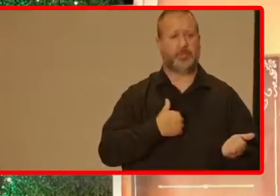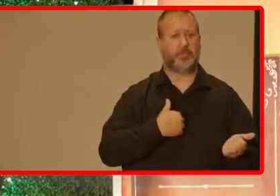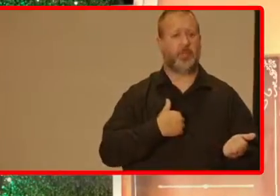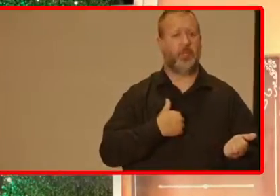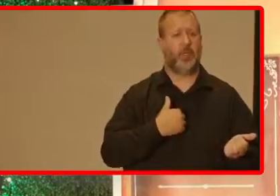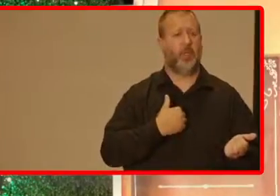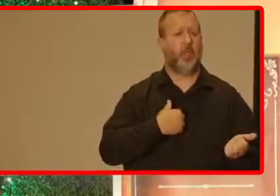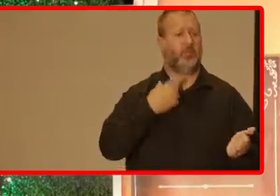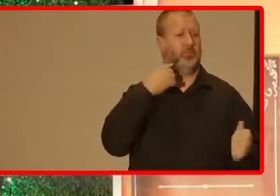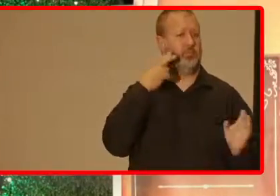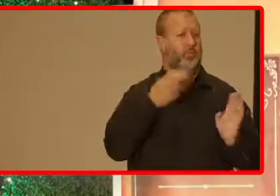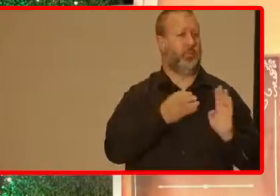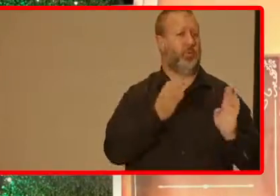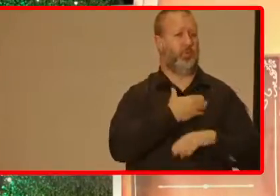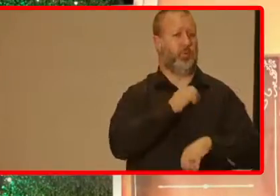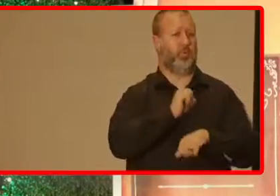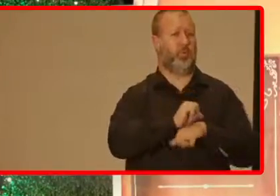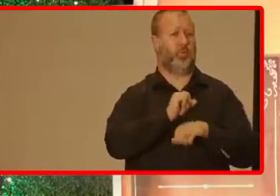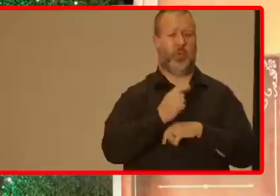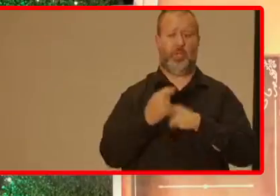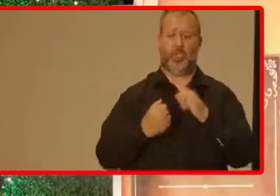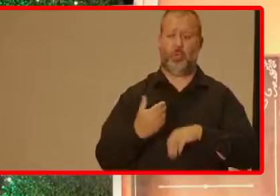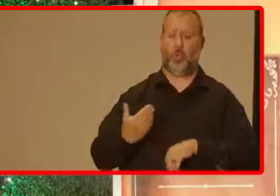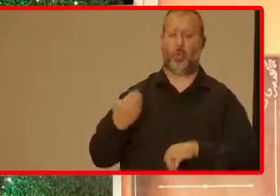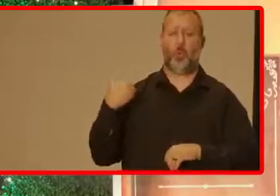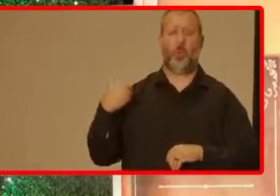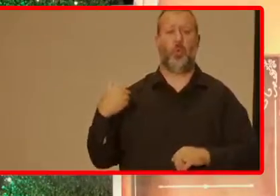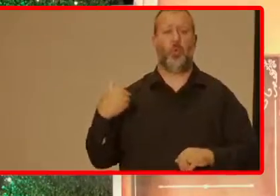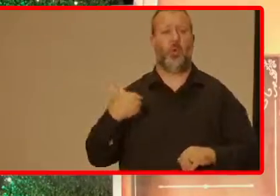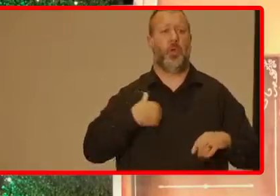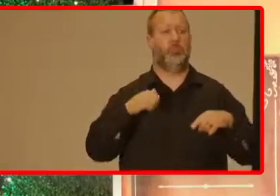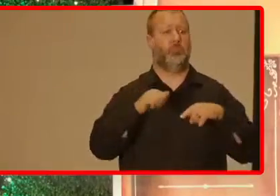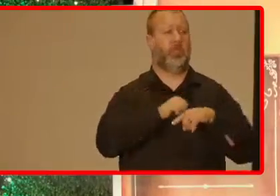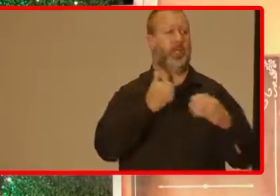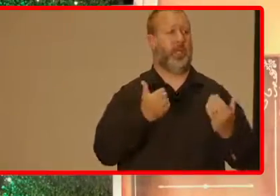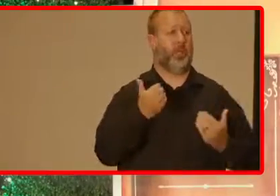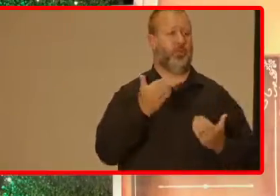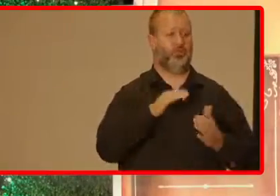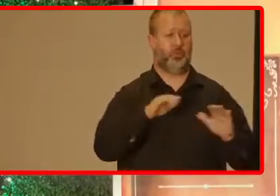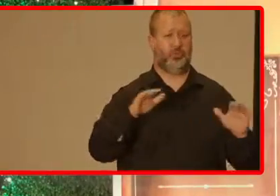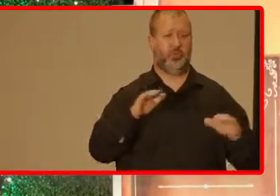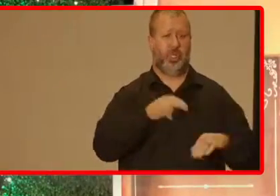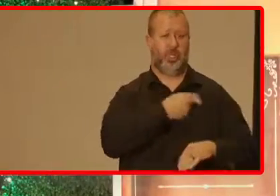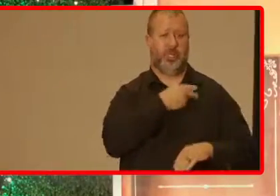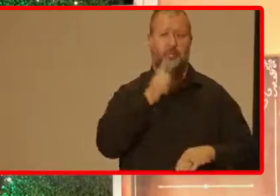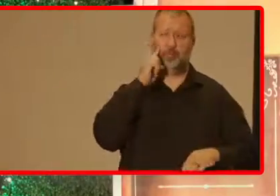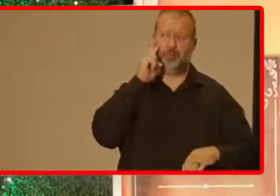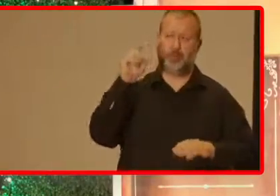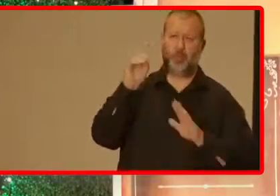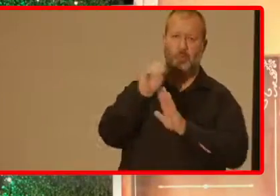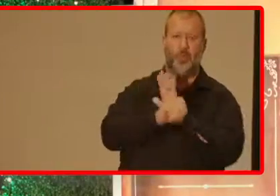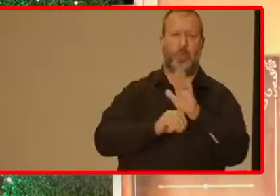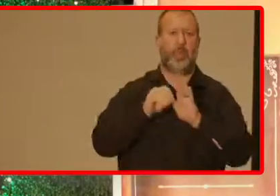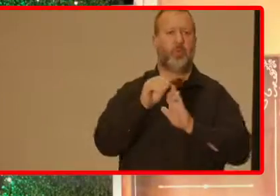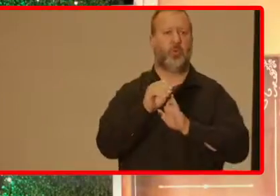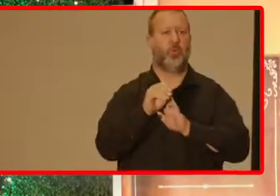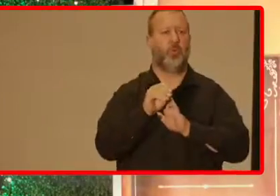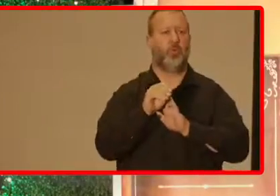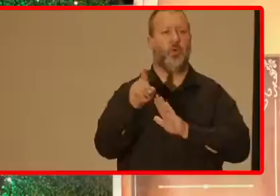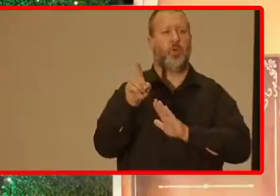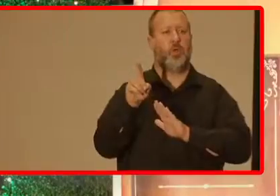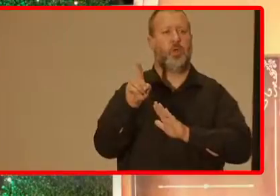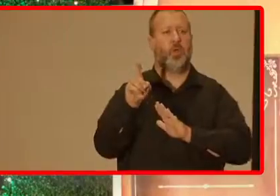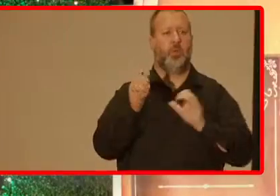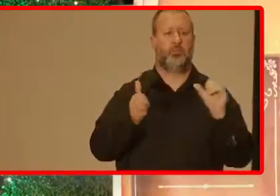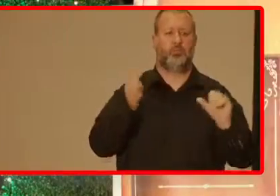Prior to joining the Department of Health a year ago, I practiced here at Nemours Children's Hospital in Orlando, and as a associate professor